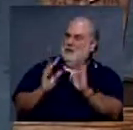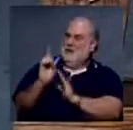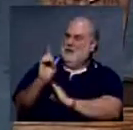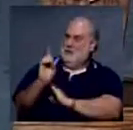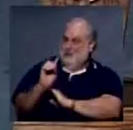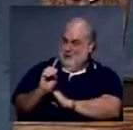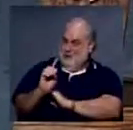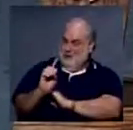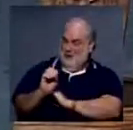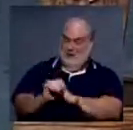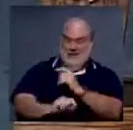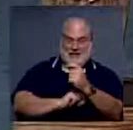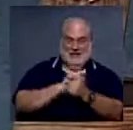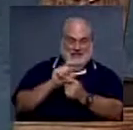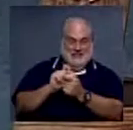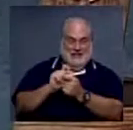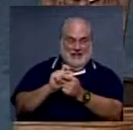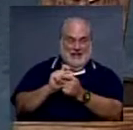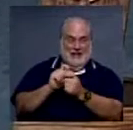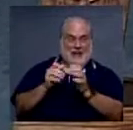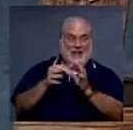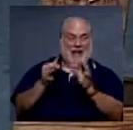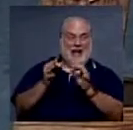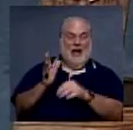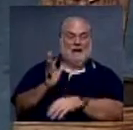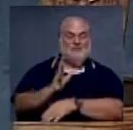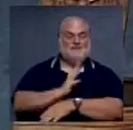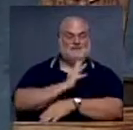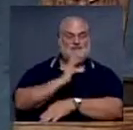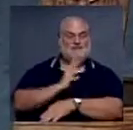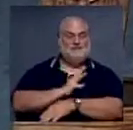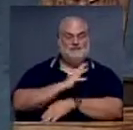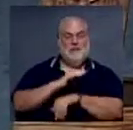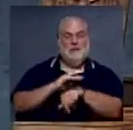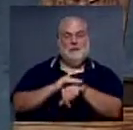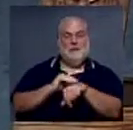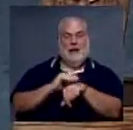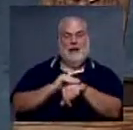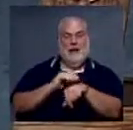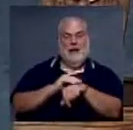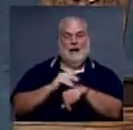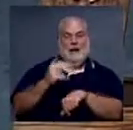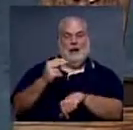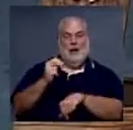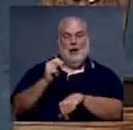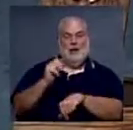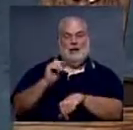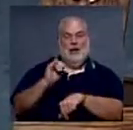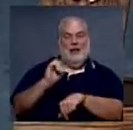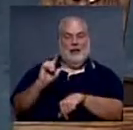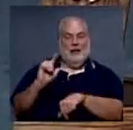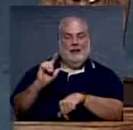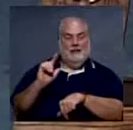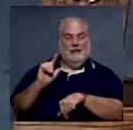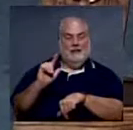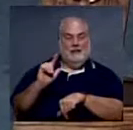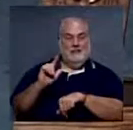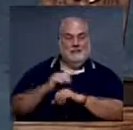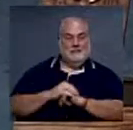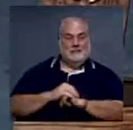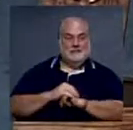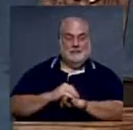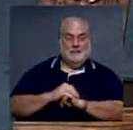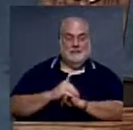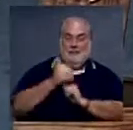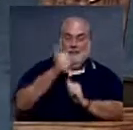is exactly what I said, an upscale luxury pet hotel. You'll be able to tell that each pet